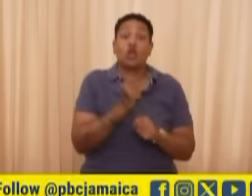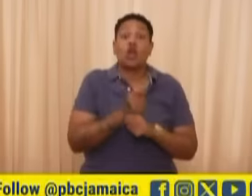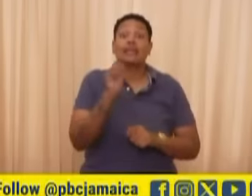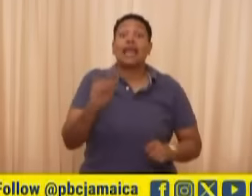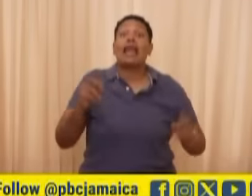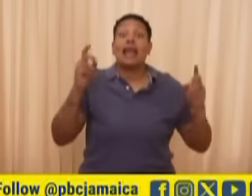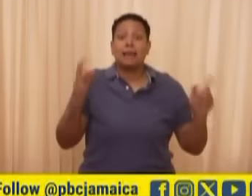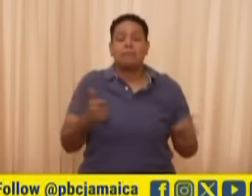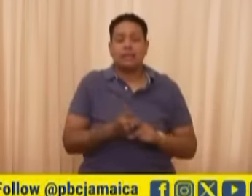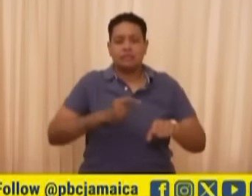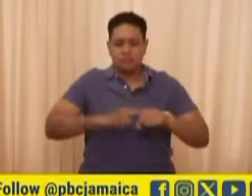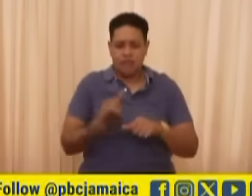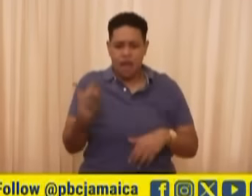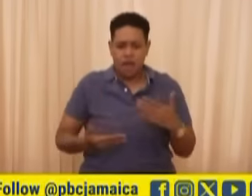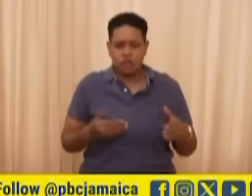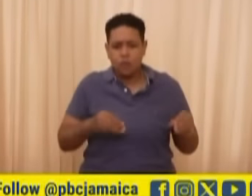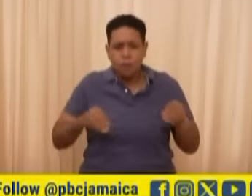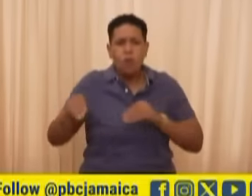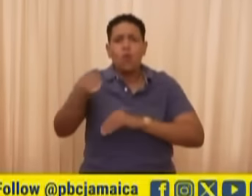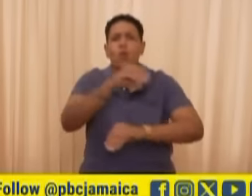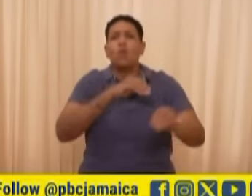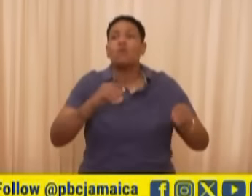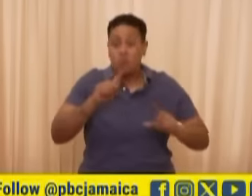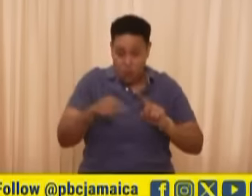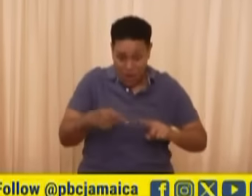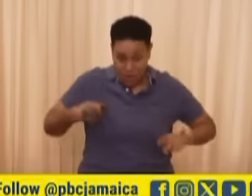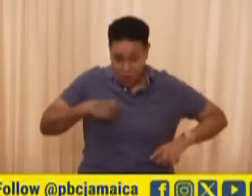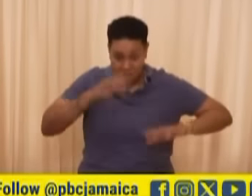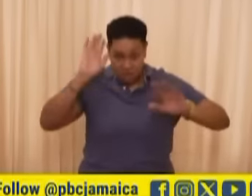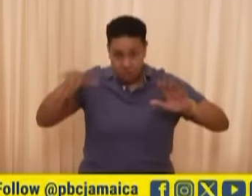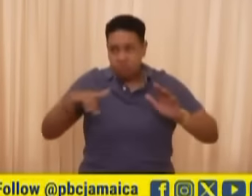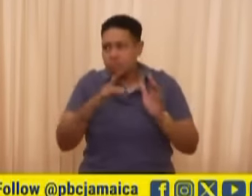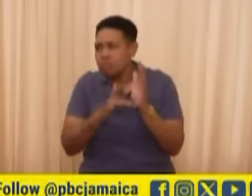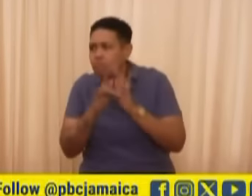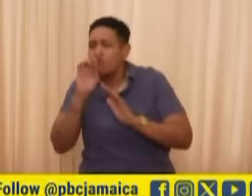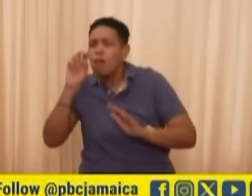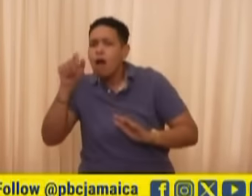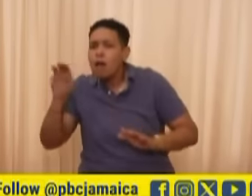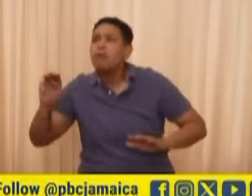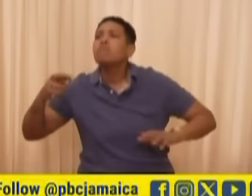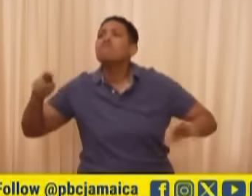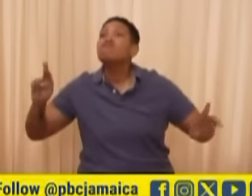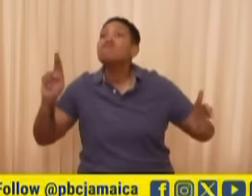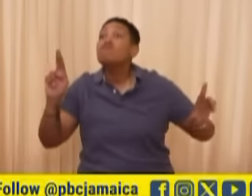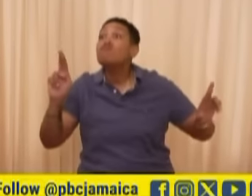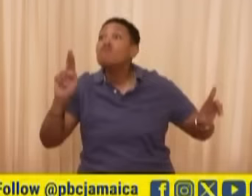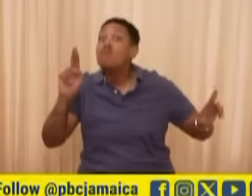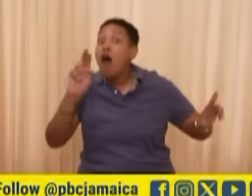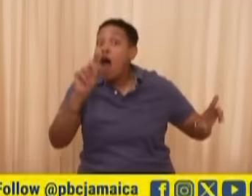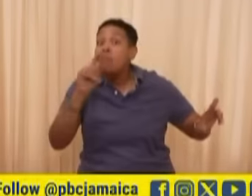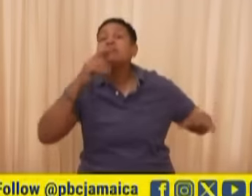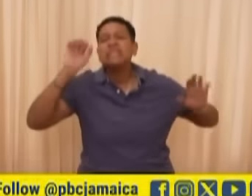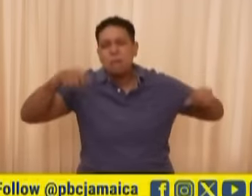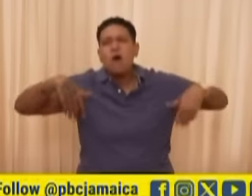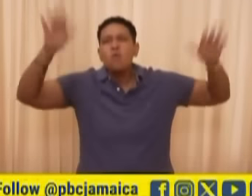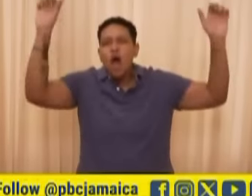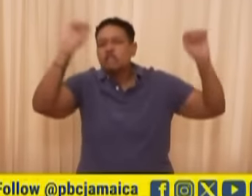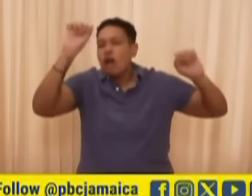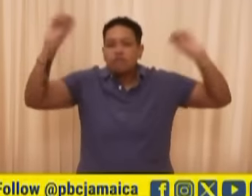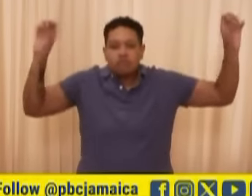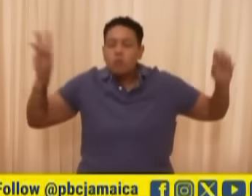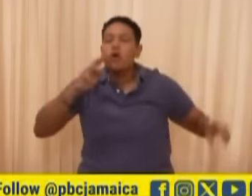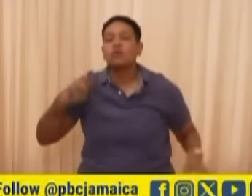can immediately start to move once we have the all clear from ODPEM to start distributing water, even while we turn